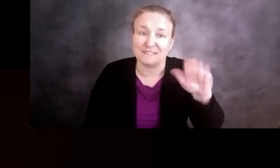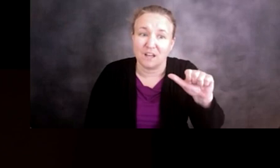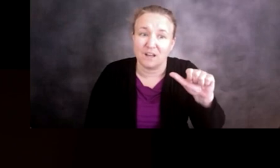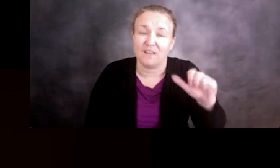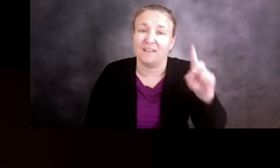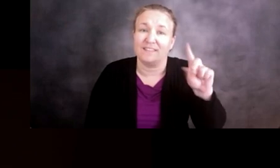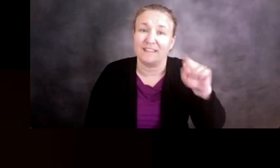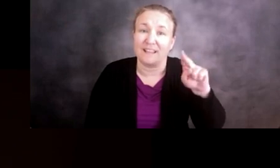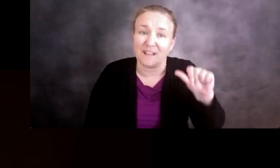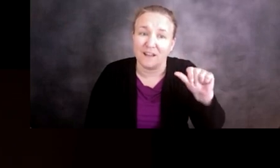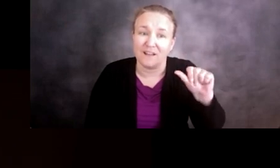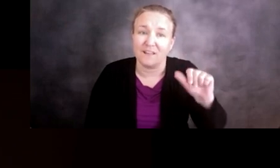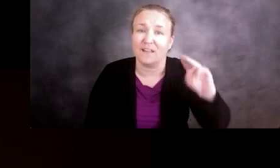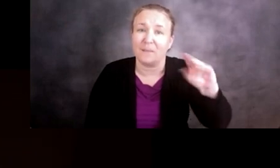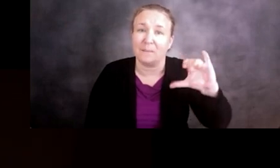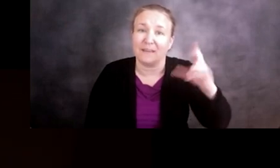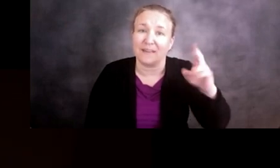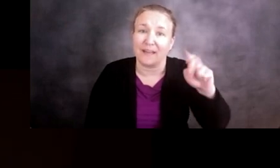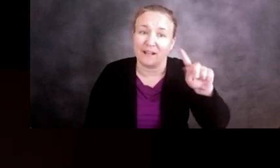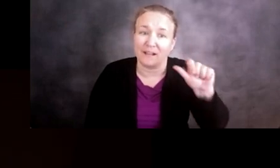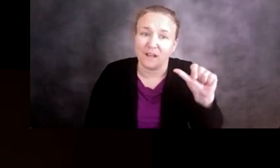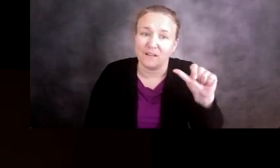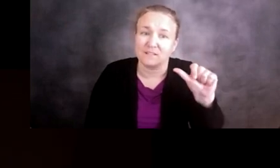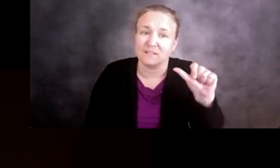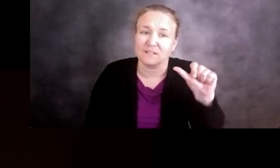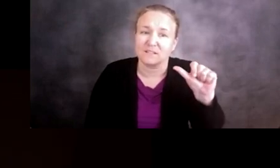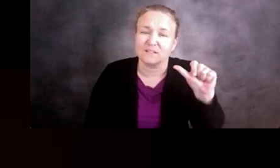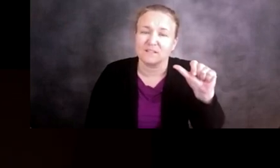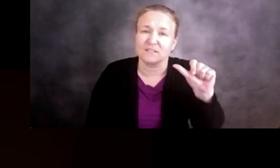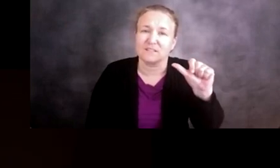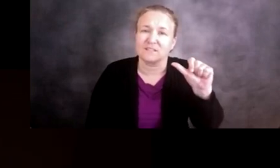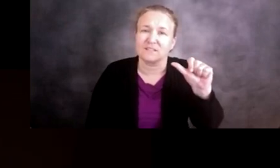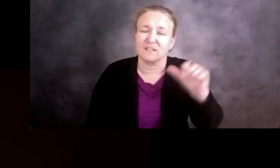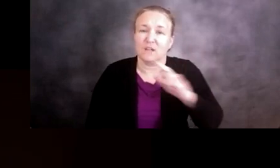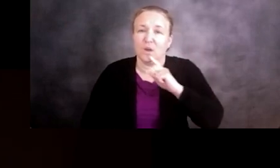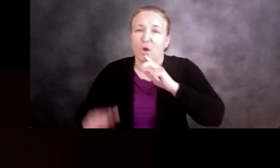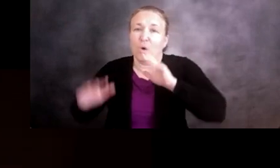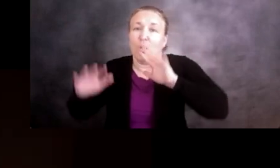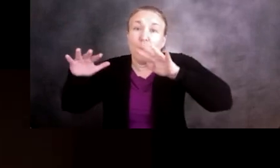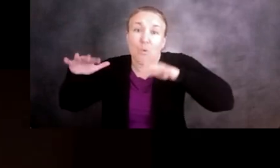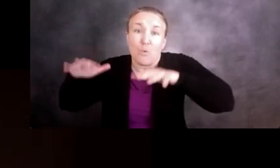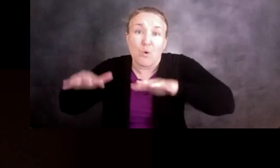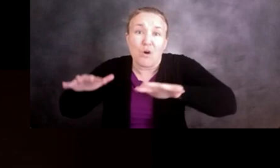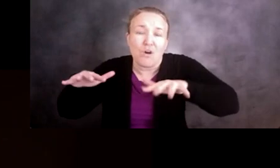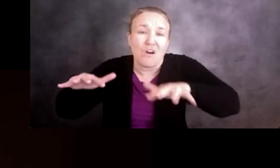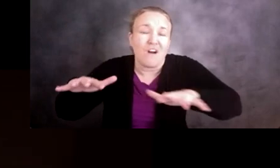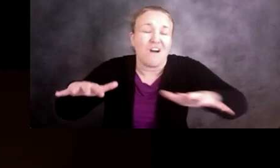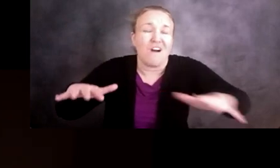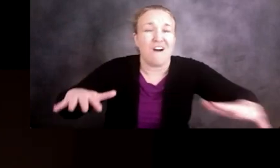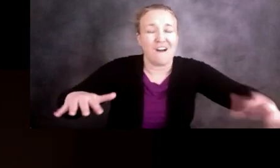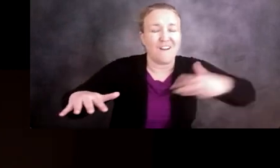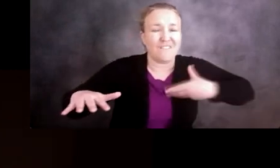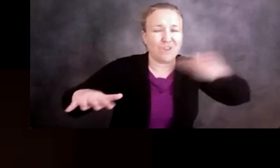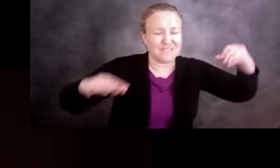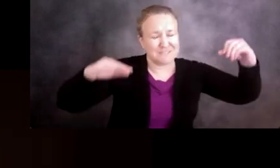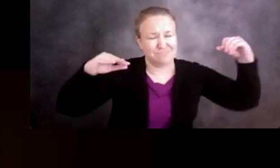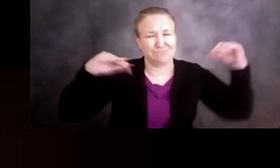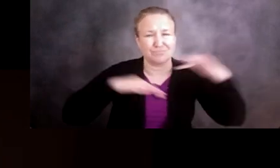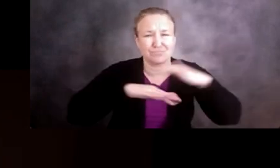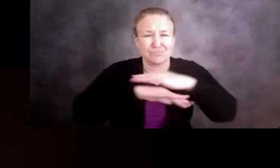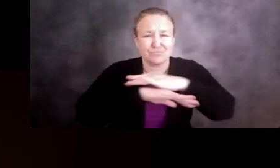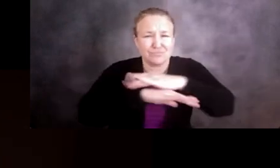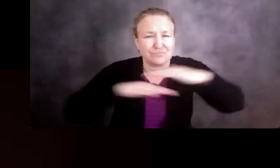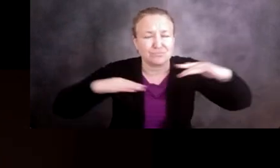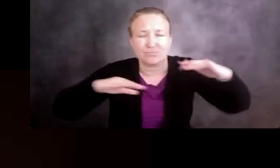Clarissa, Dana, Michaela. Running over waters, navigating the hallways of